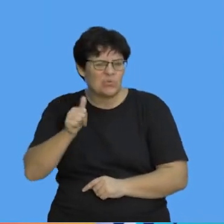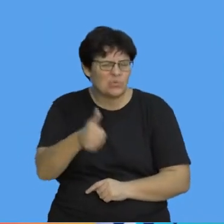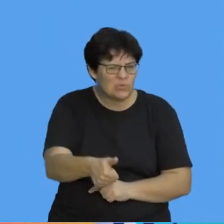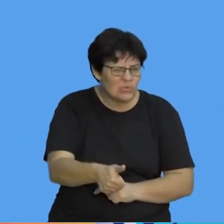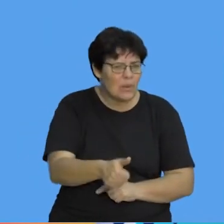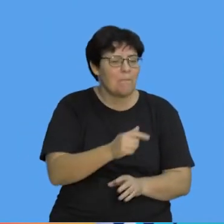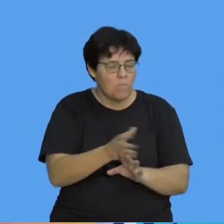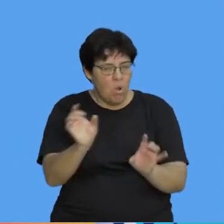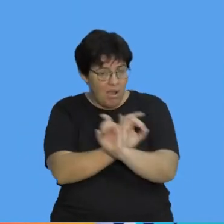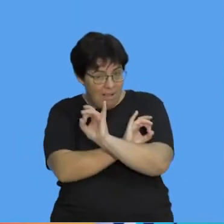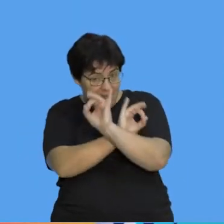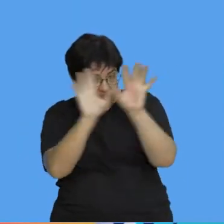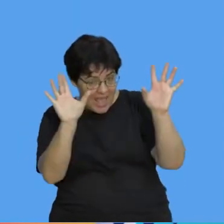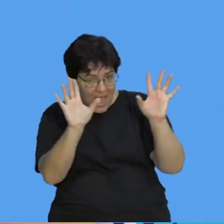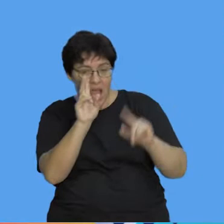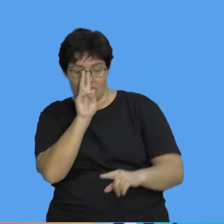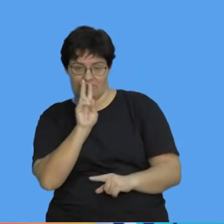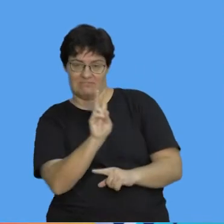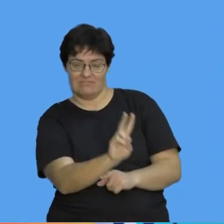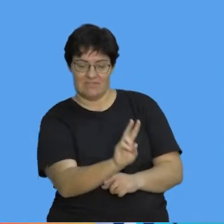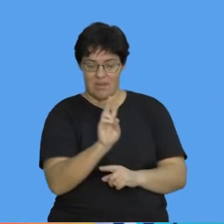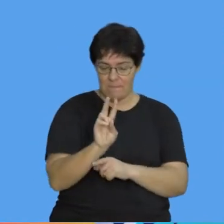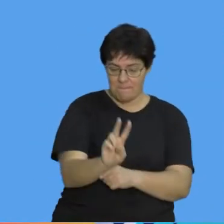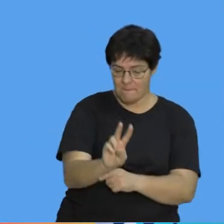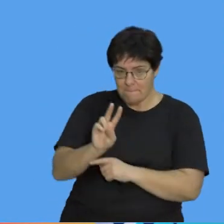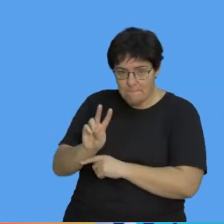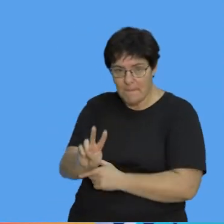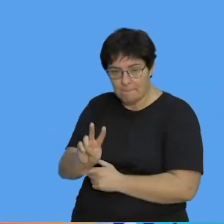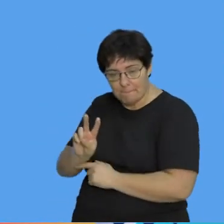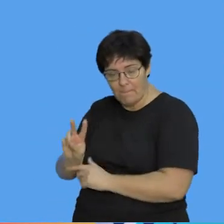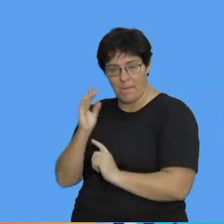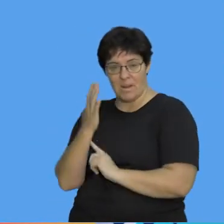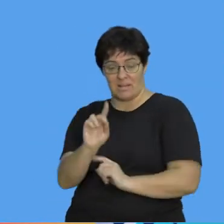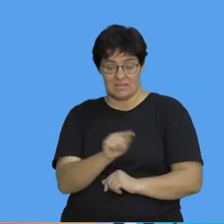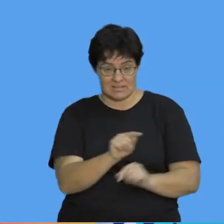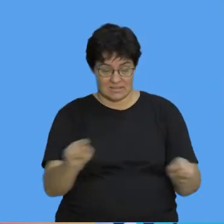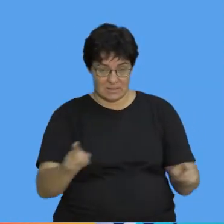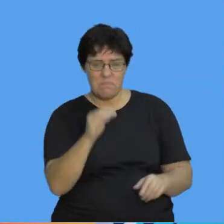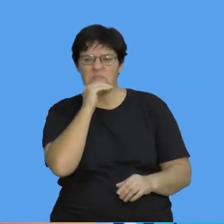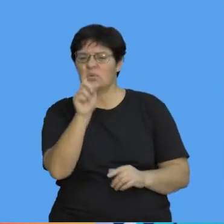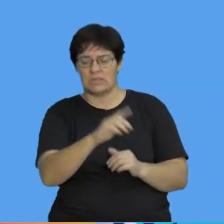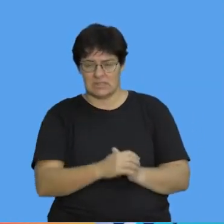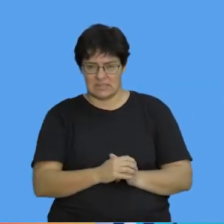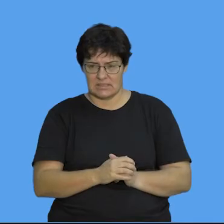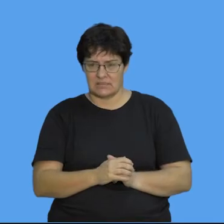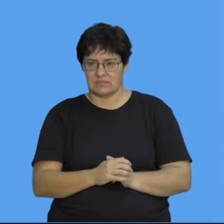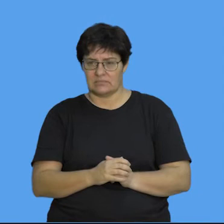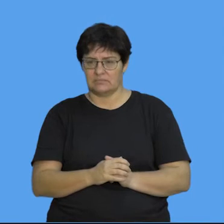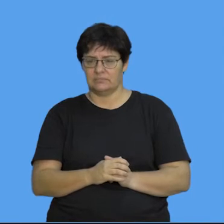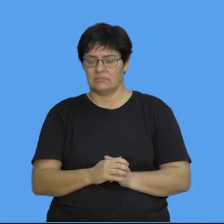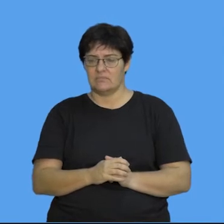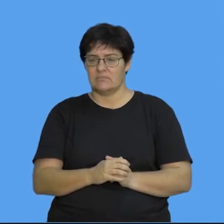that is it's going to become a bit more clearer when we look at the plants themselves. But what it means is the following.